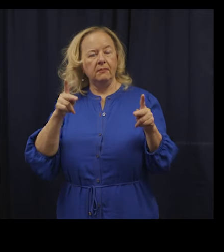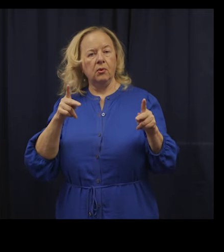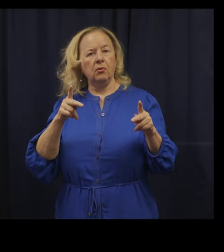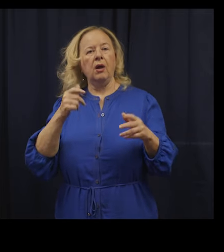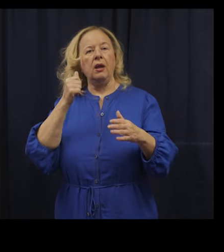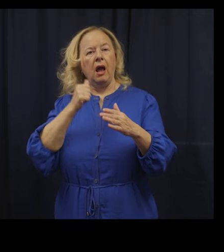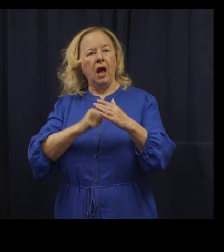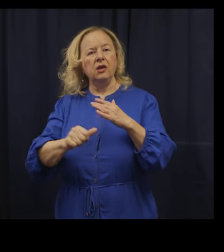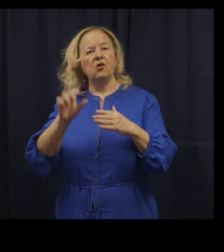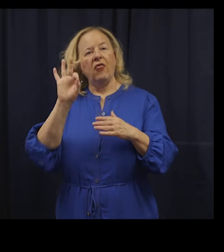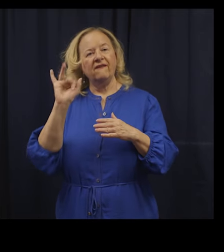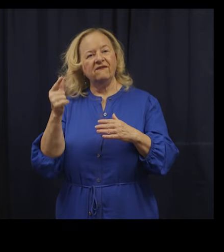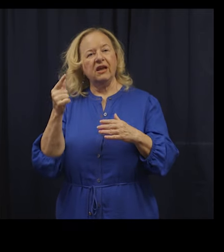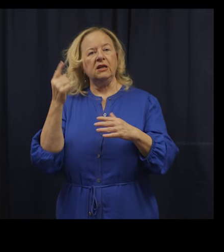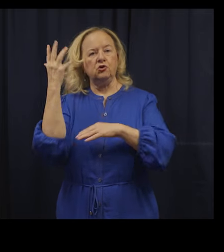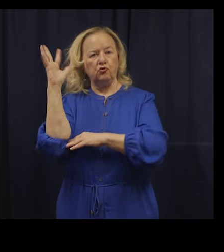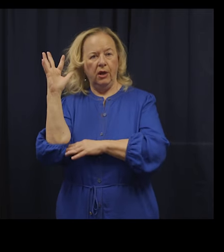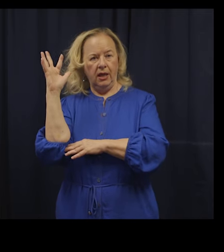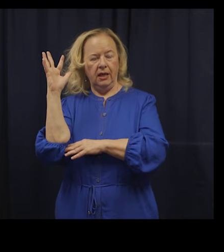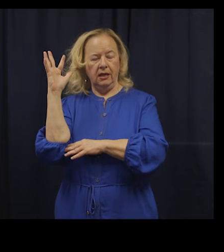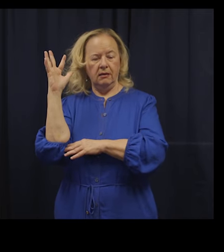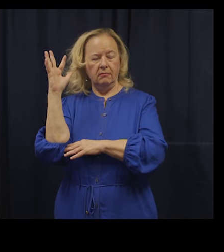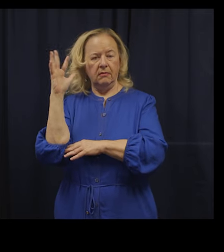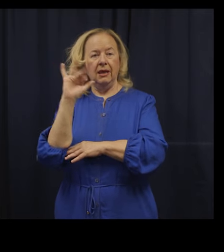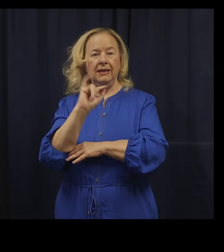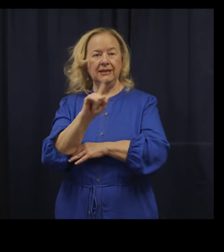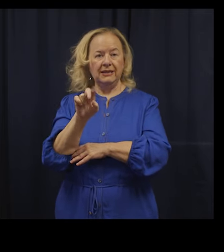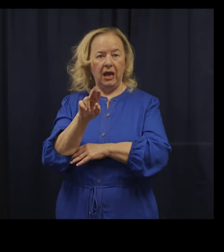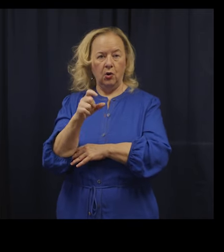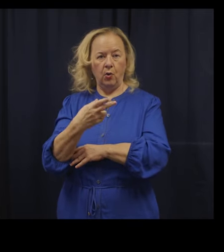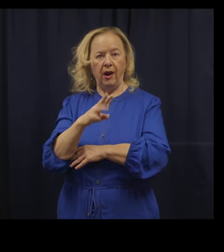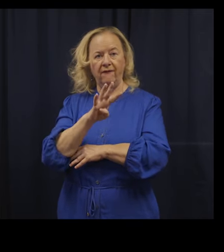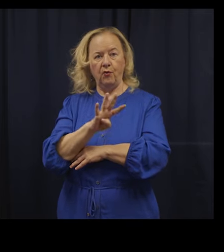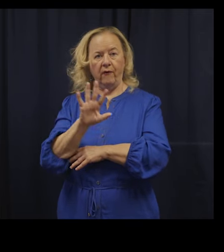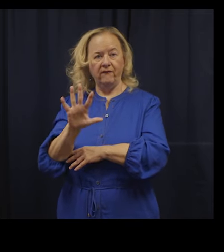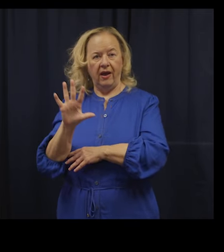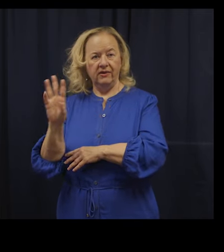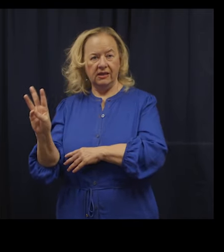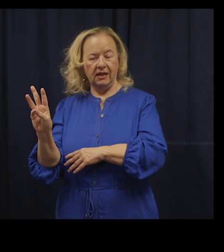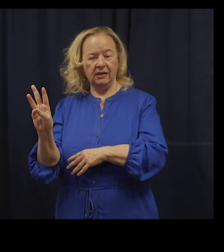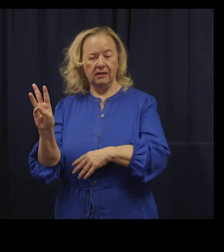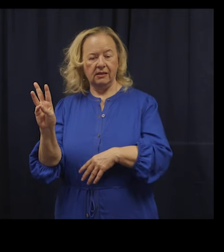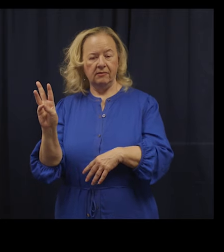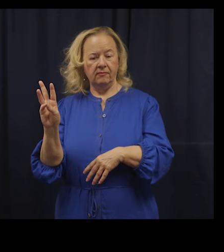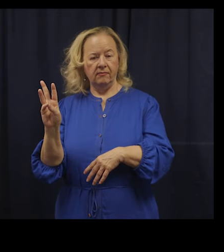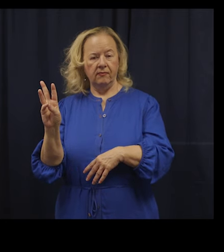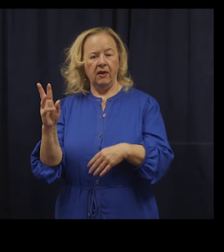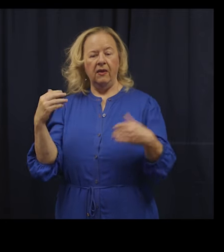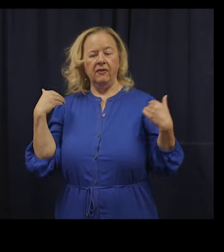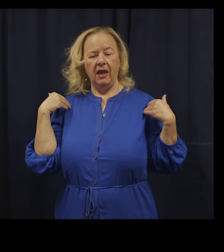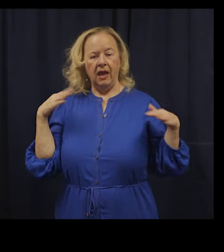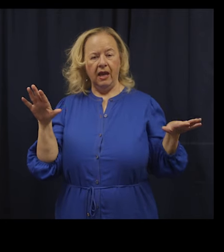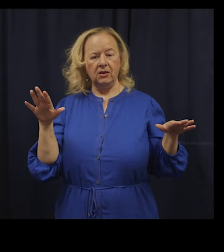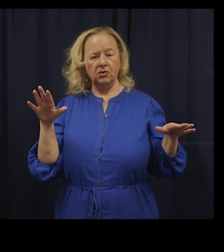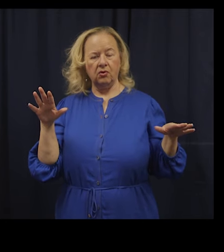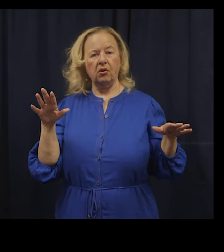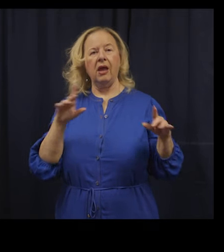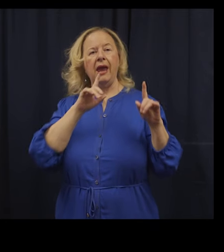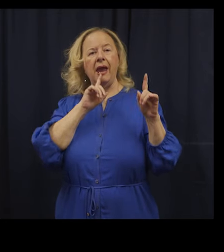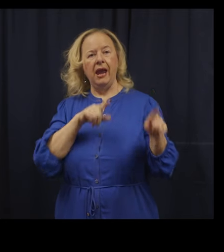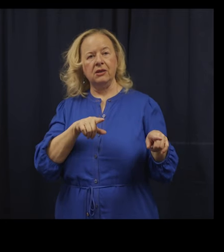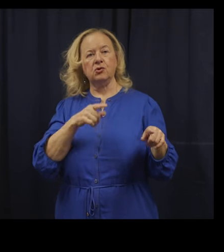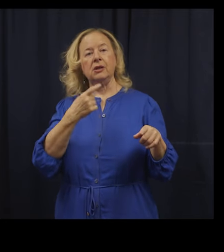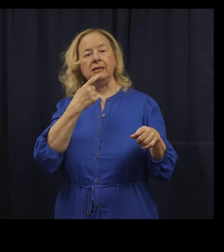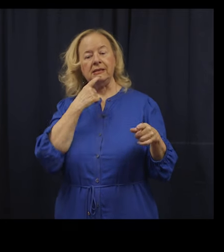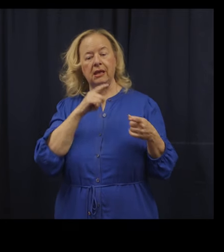the fig tree. Now let's go back to Zechariah 4, 5, and 6. The angel that talked with me answered and said to me,